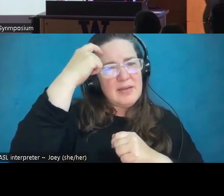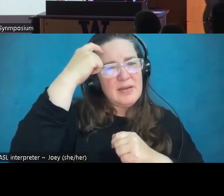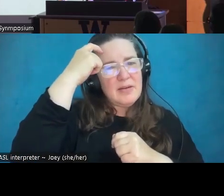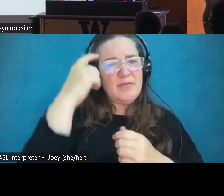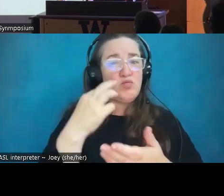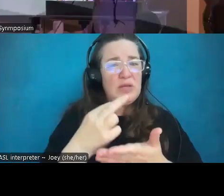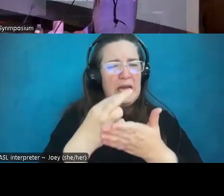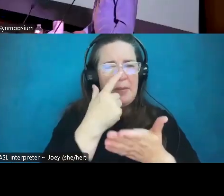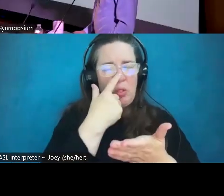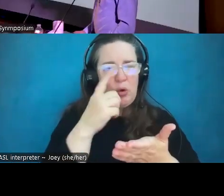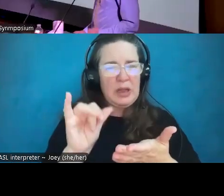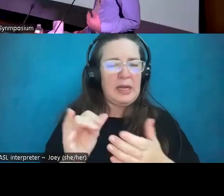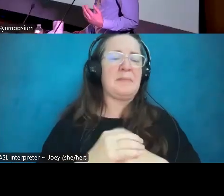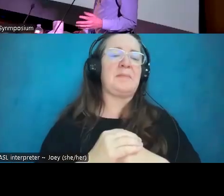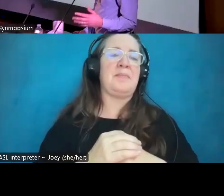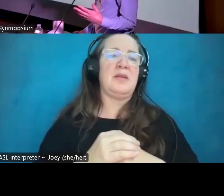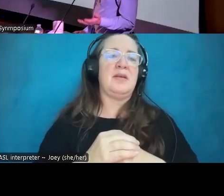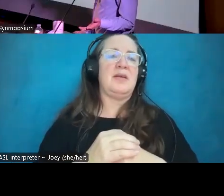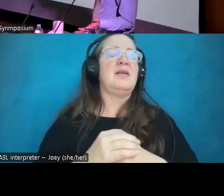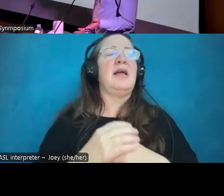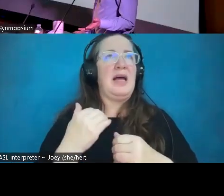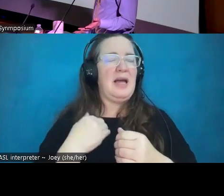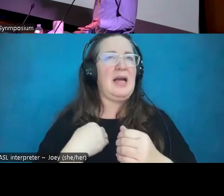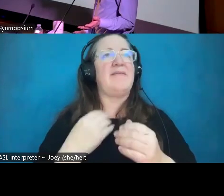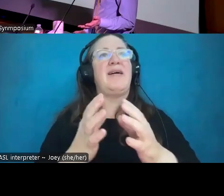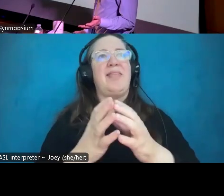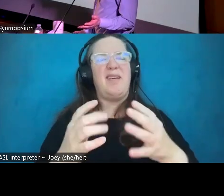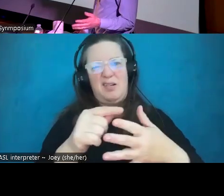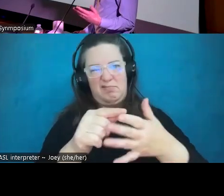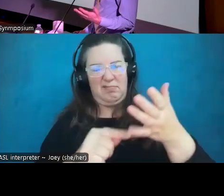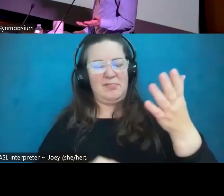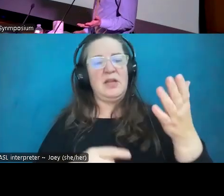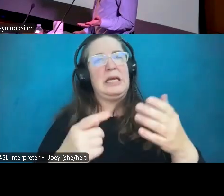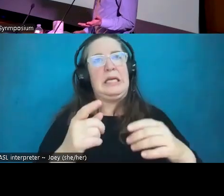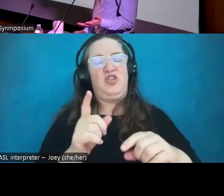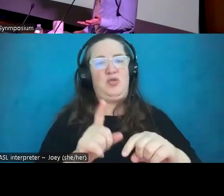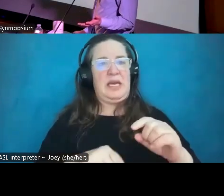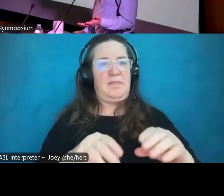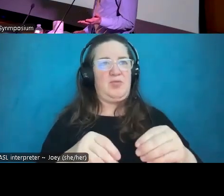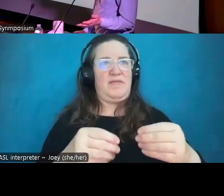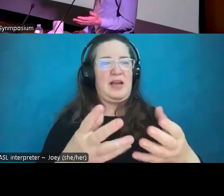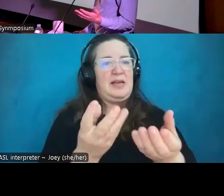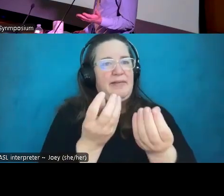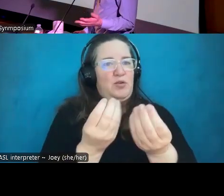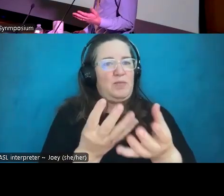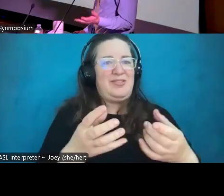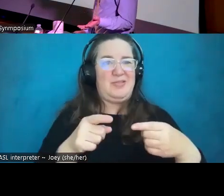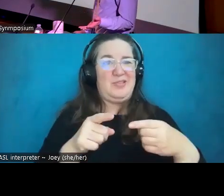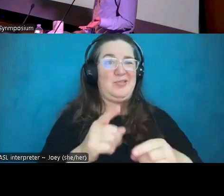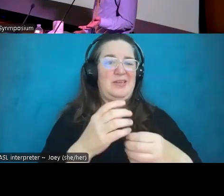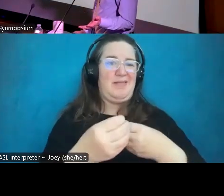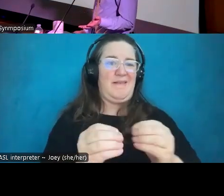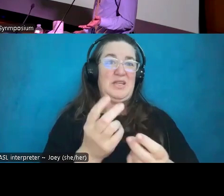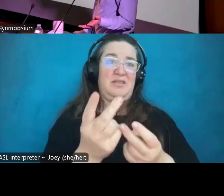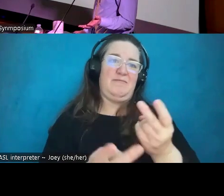and information, so stuff you don't have time to tell the patient in the office. Like speech therapists will see them and really work through with them